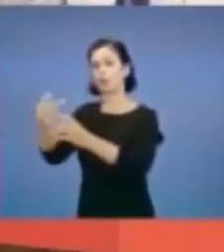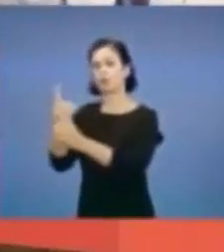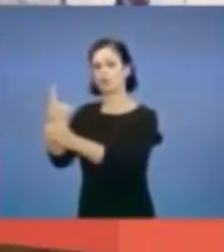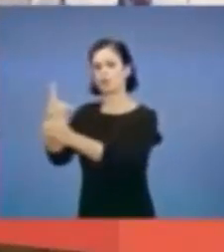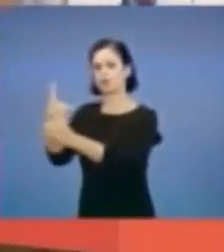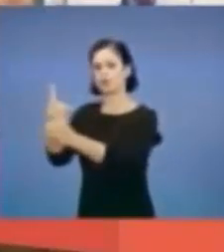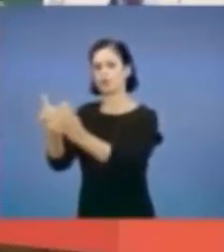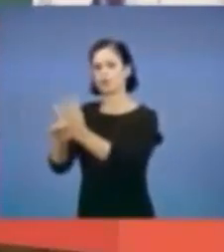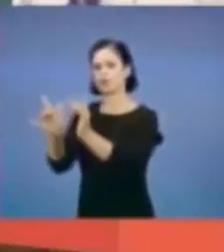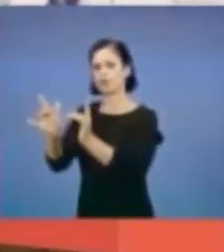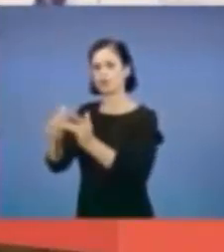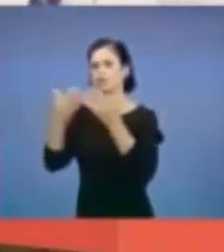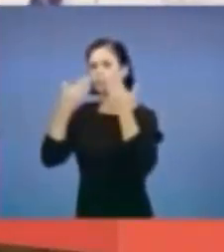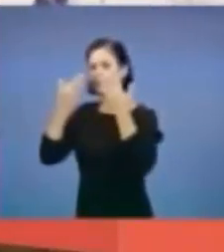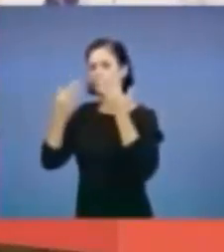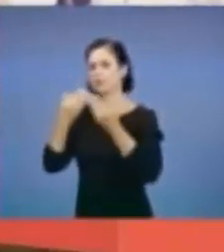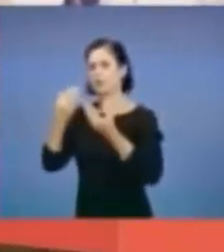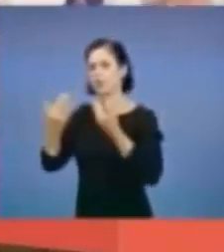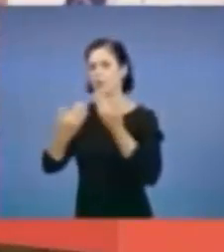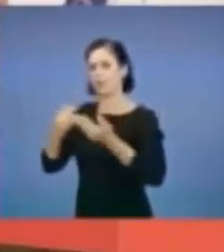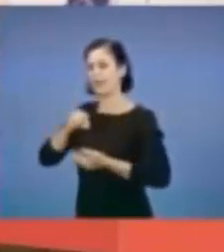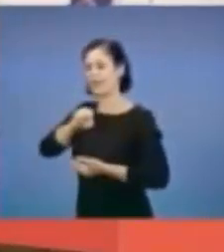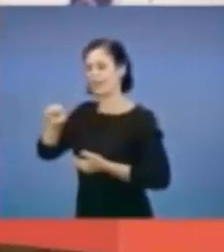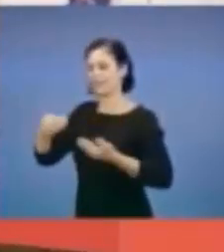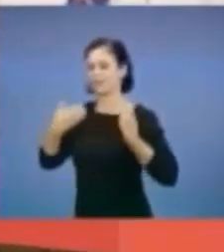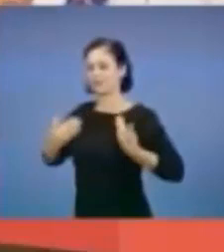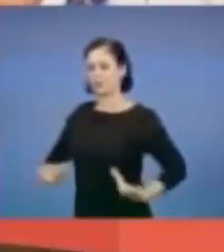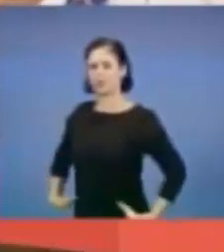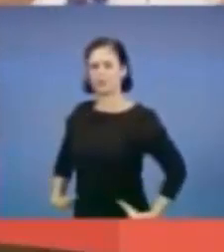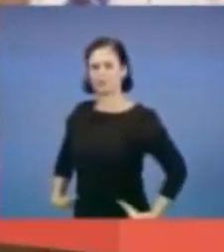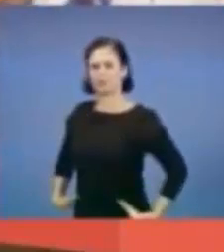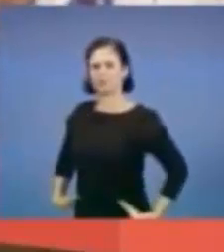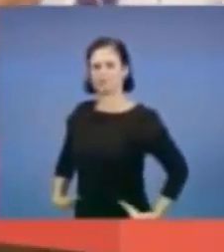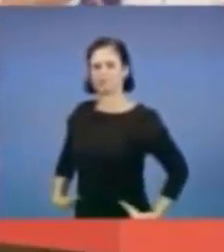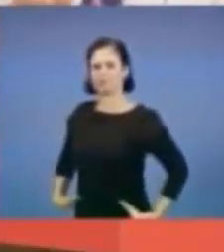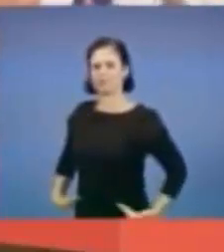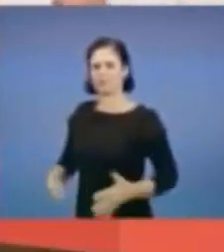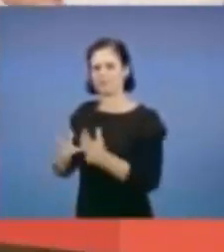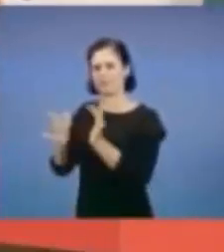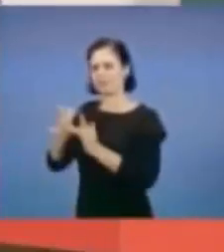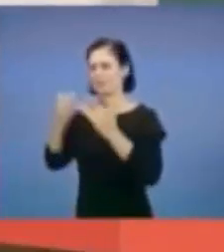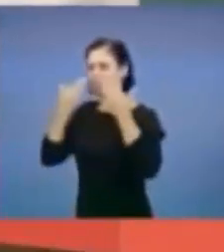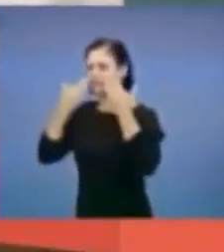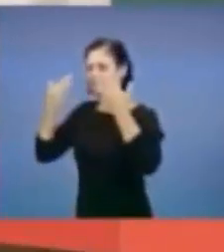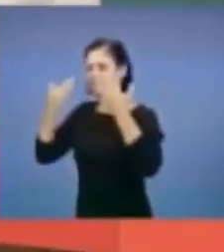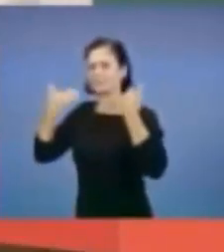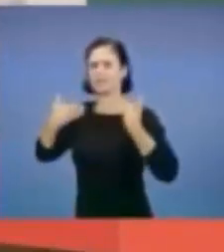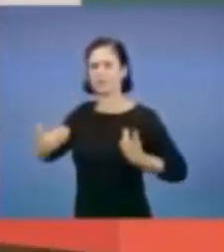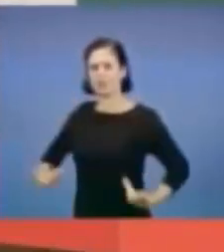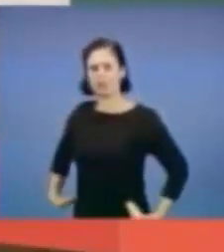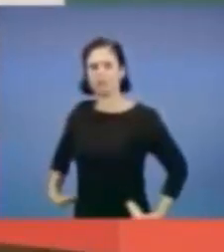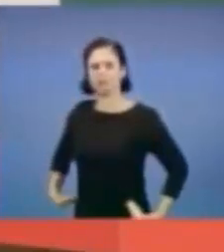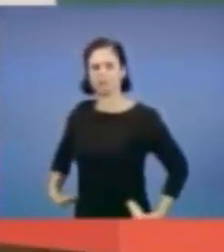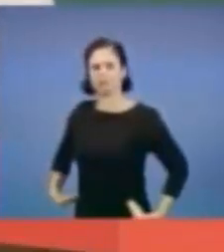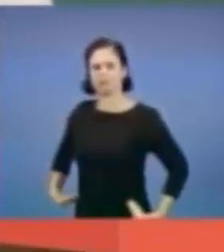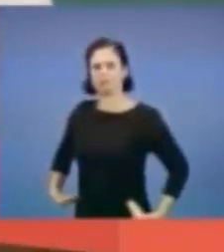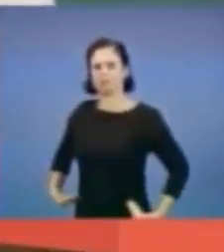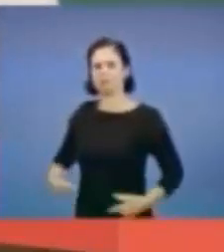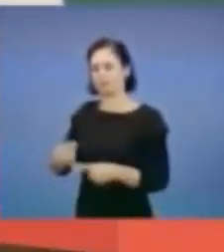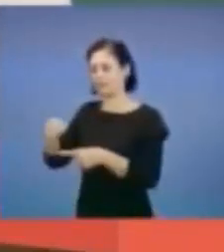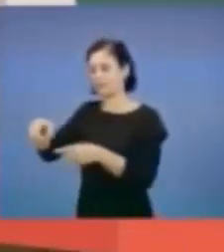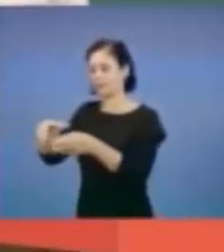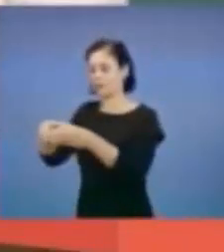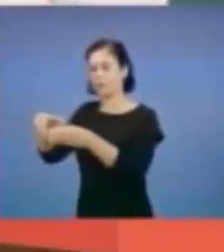there as the body. You see, he reveals himself as the body because the disciples,